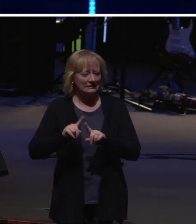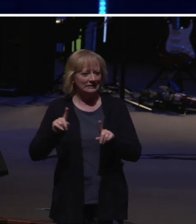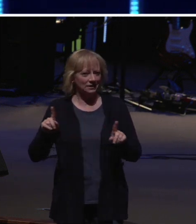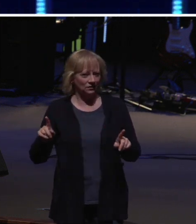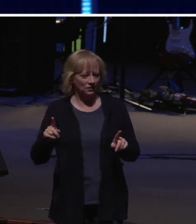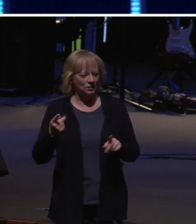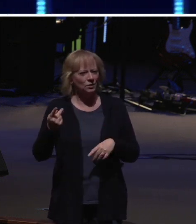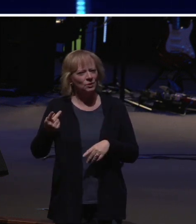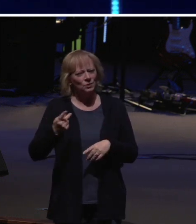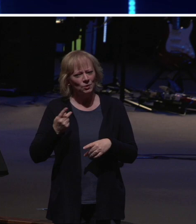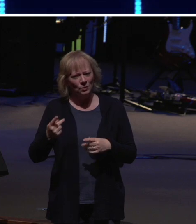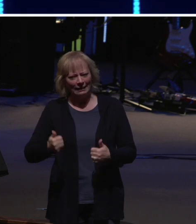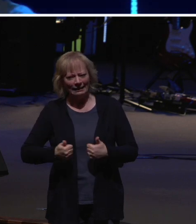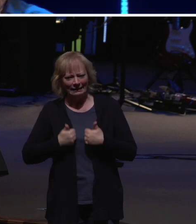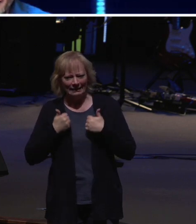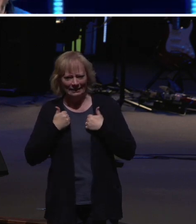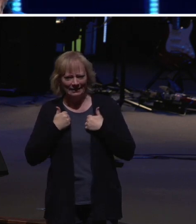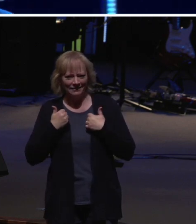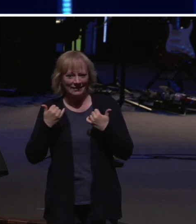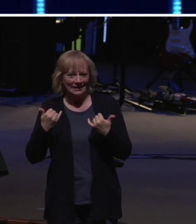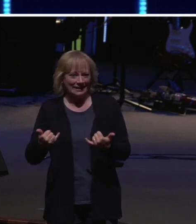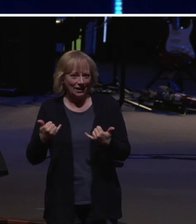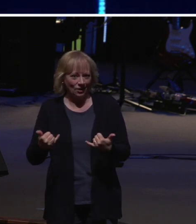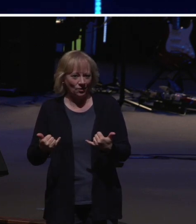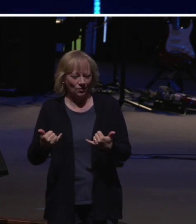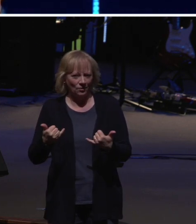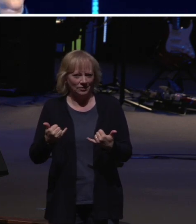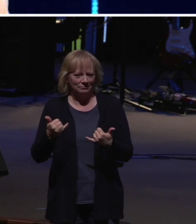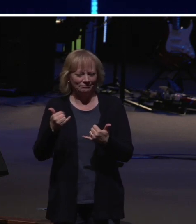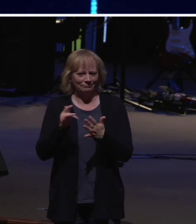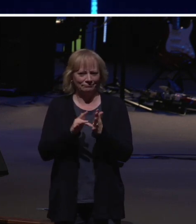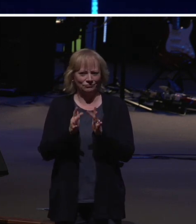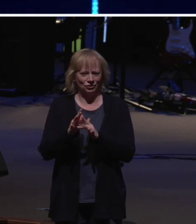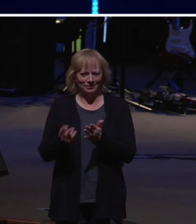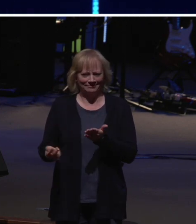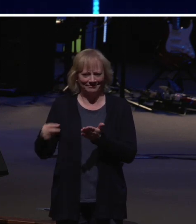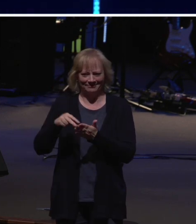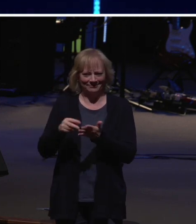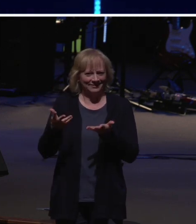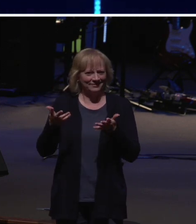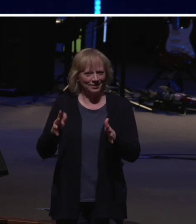You and I living on this side of the cross, we have a better option.